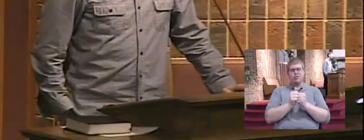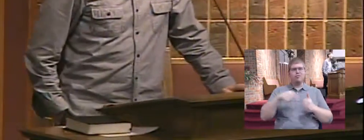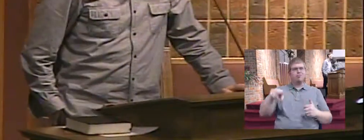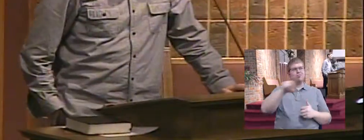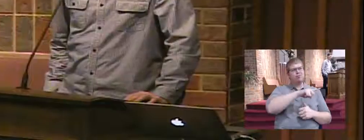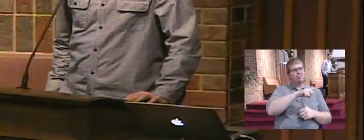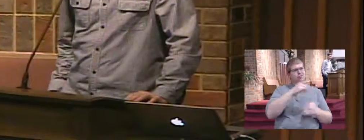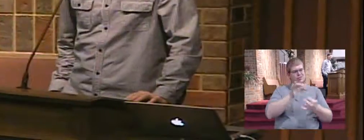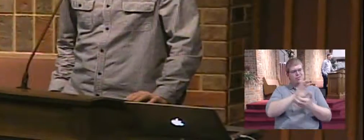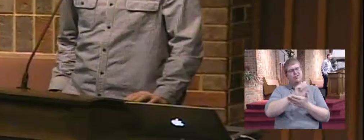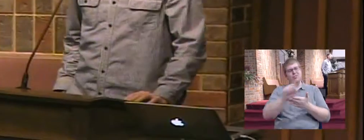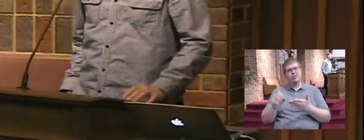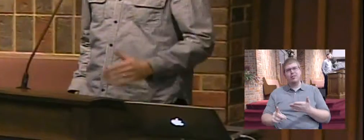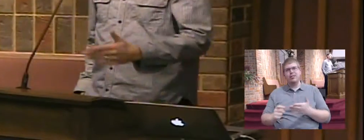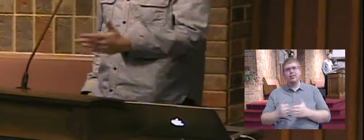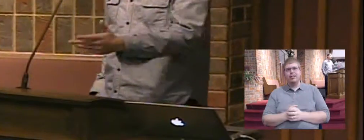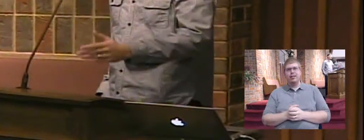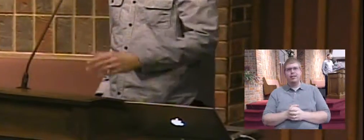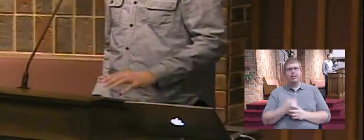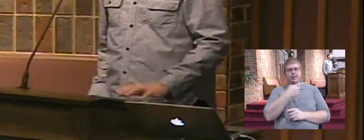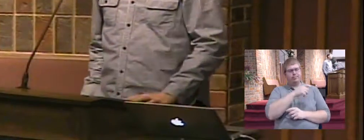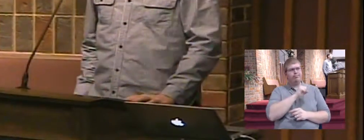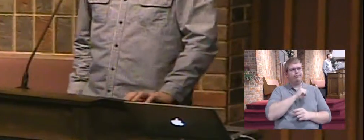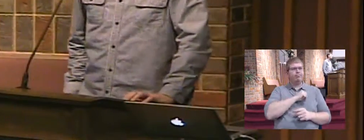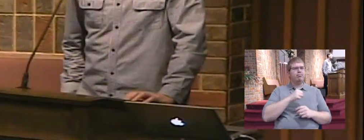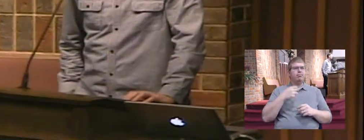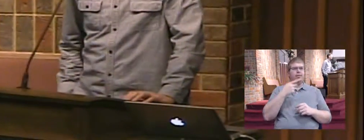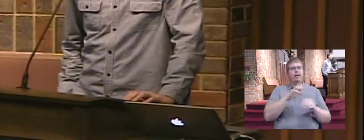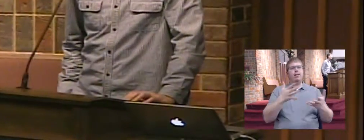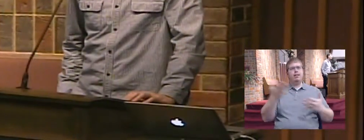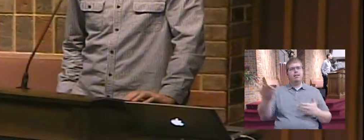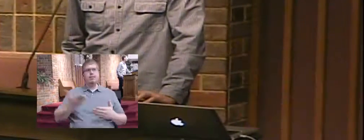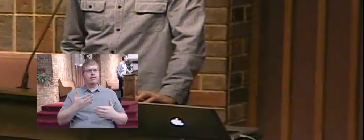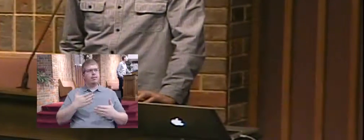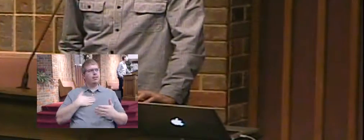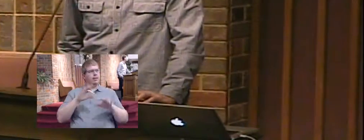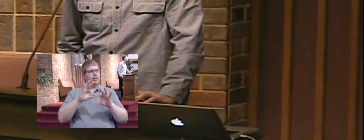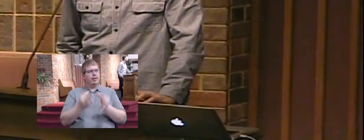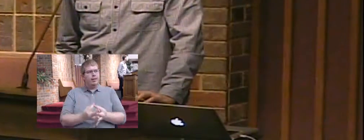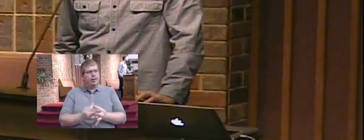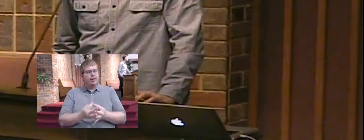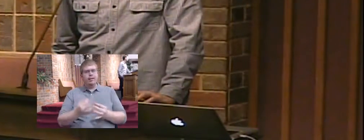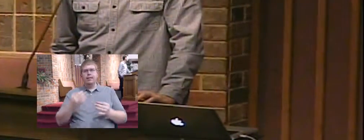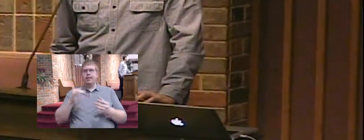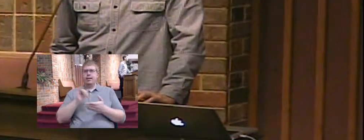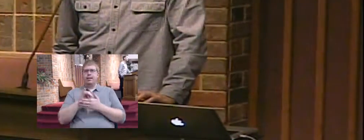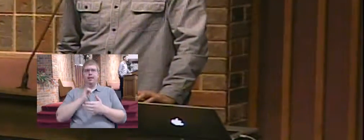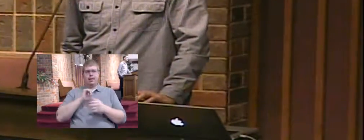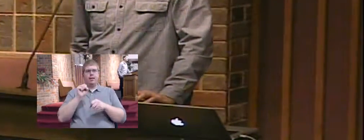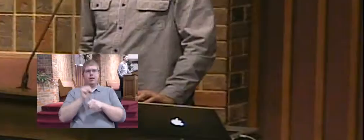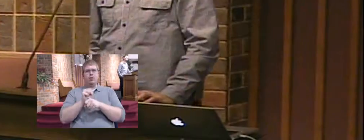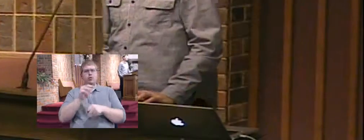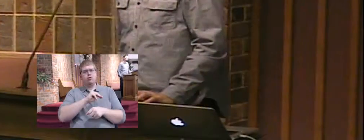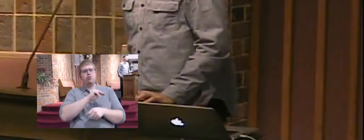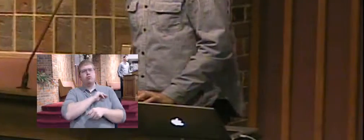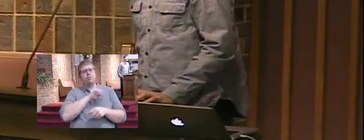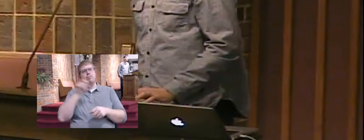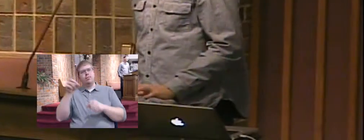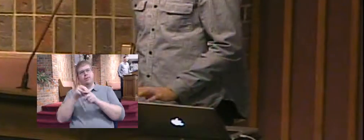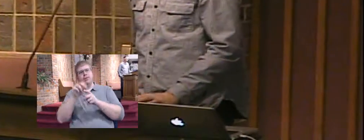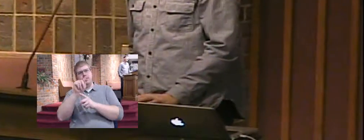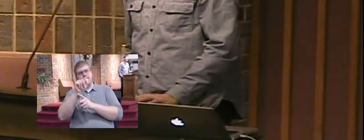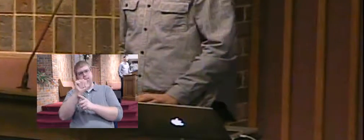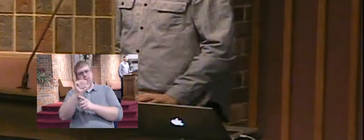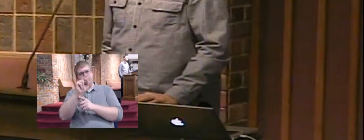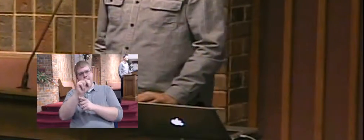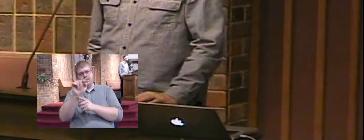this weekend. As Steve introduced, my family and I, we do mission work in Tanzania, East Africa,